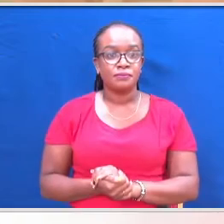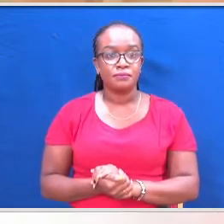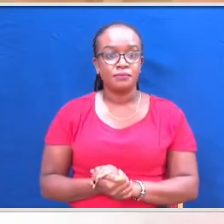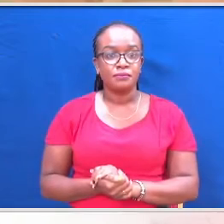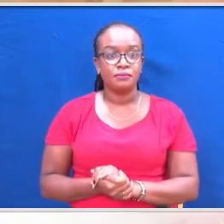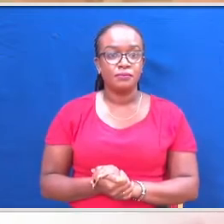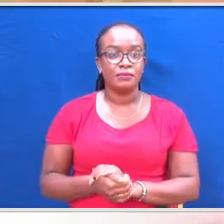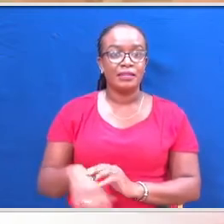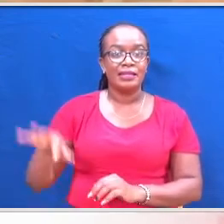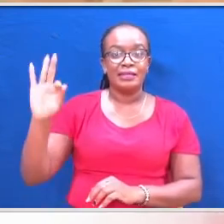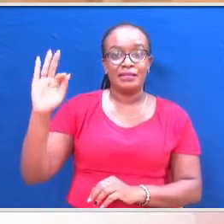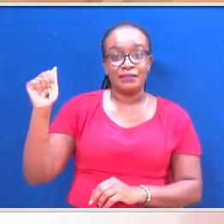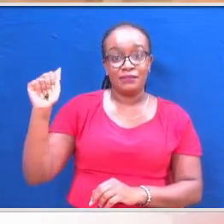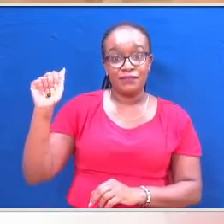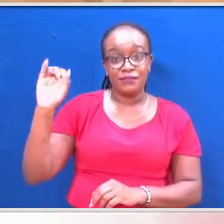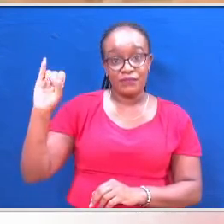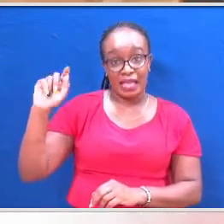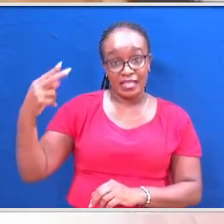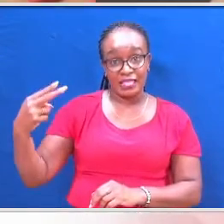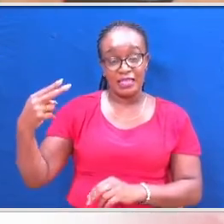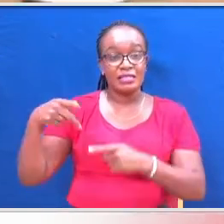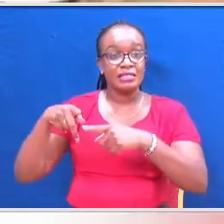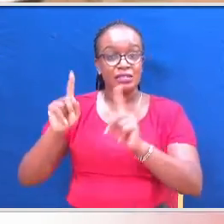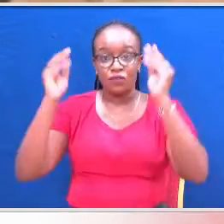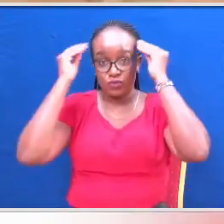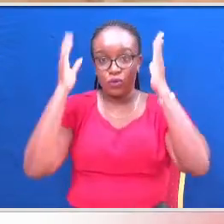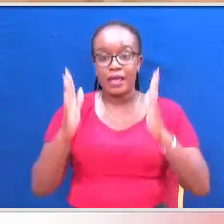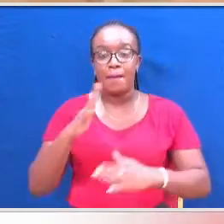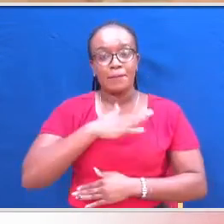Kawee alikuwa mwanafunzi wetu ama wangu